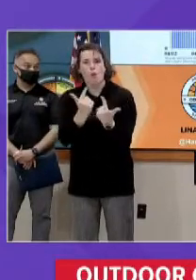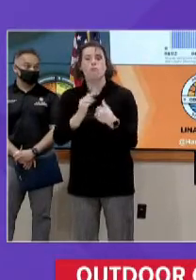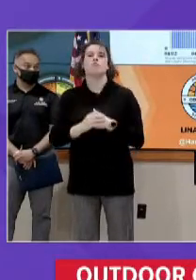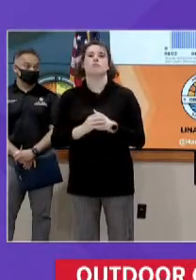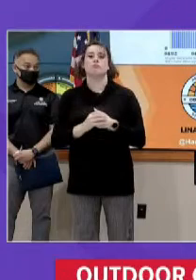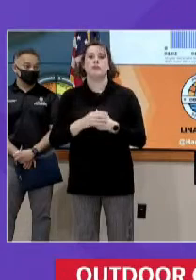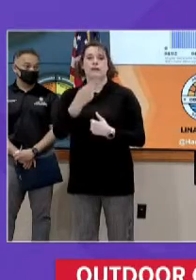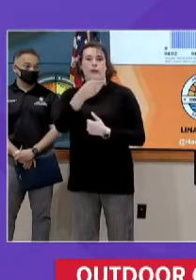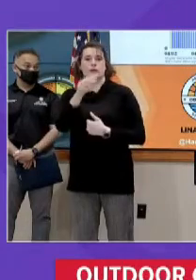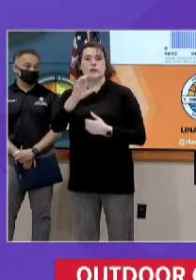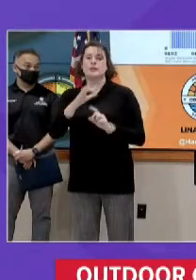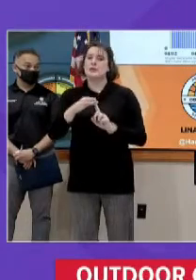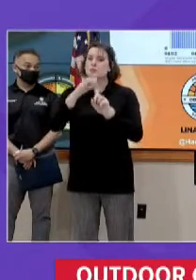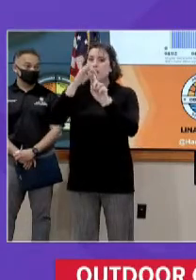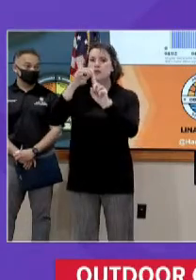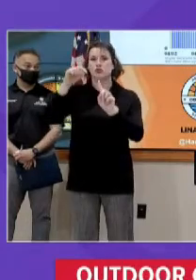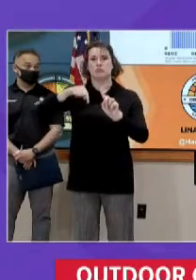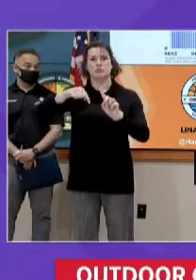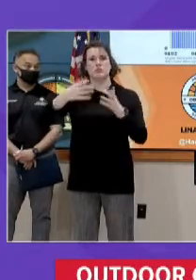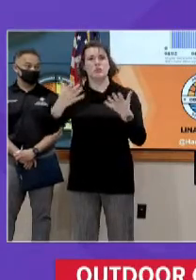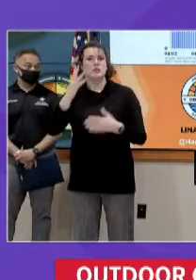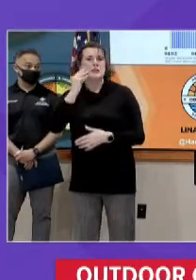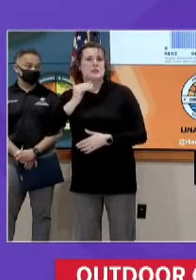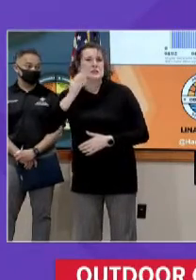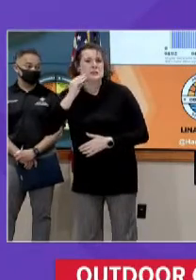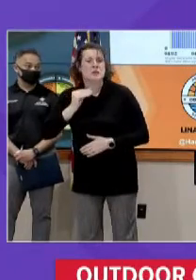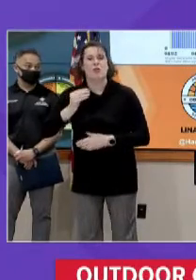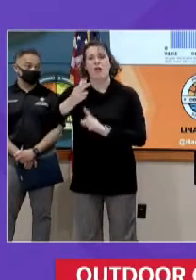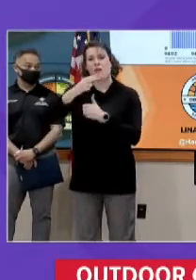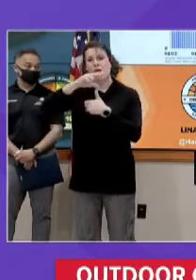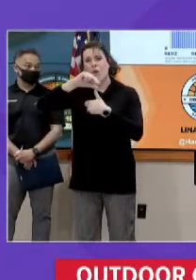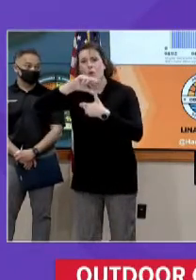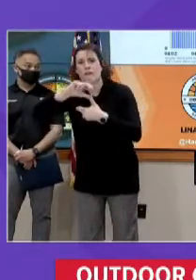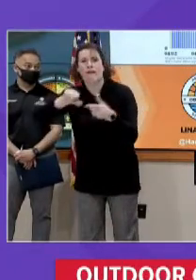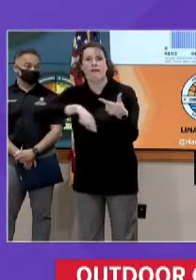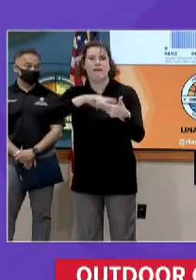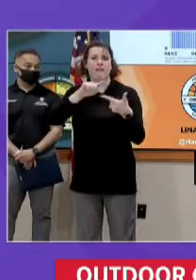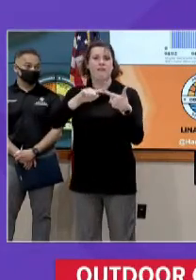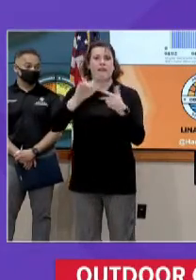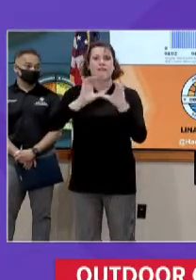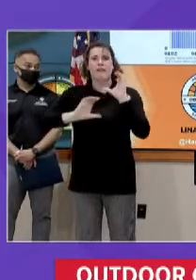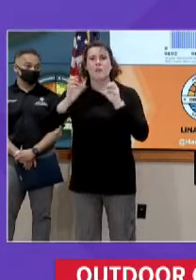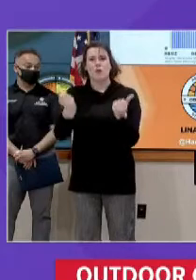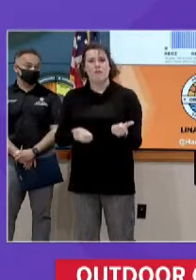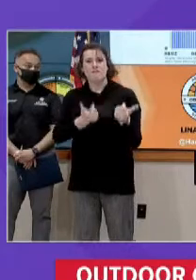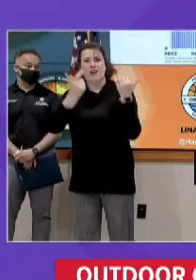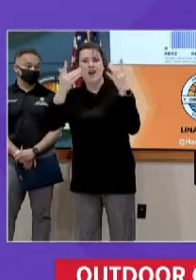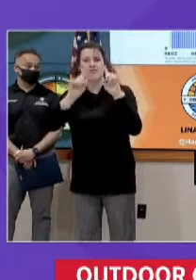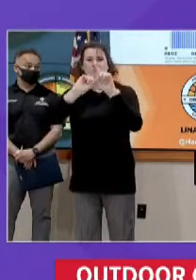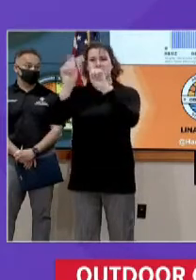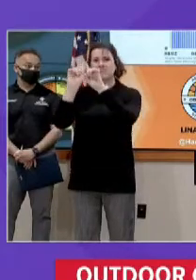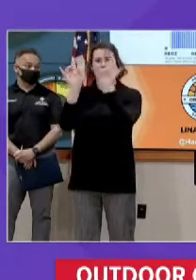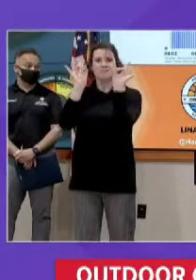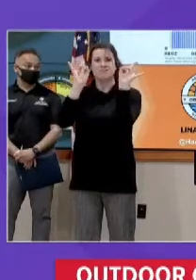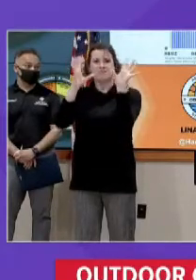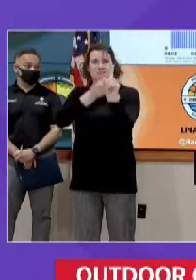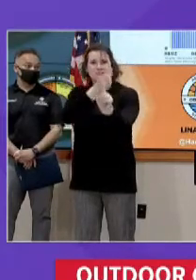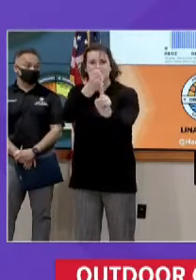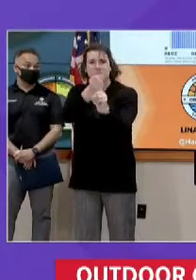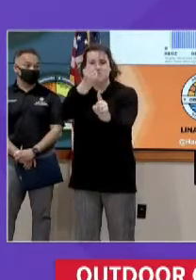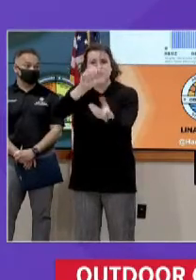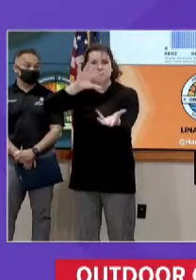County is a special place. We've been through hurricanes, we've been through chemical fires, other disasters. Each time we pull through because of the grit